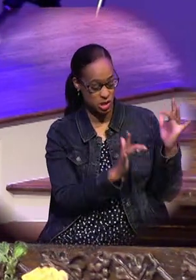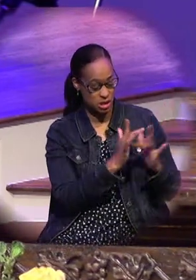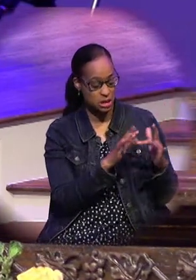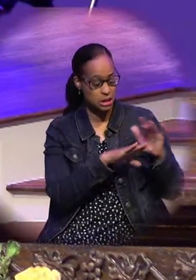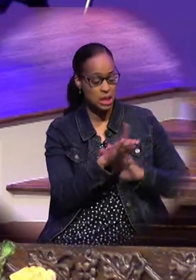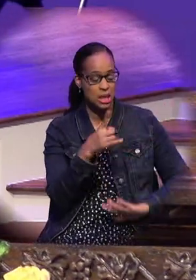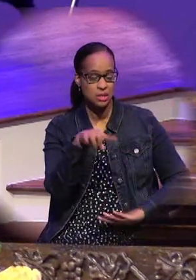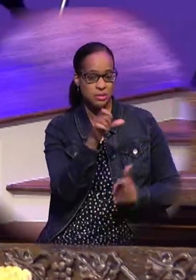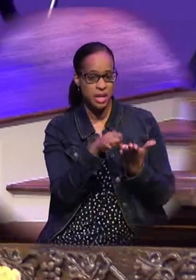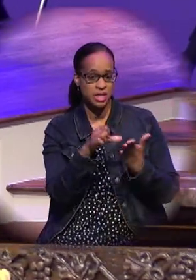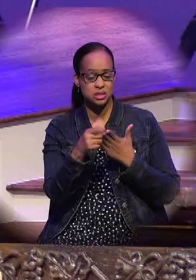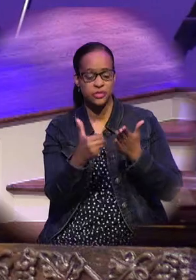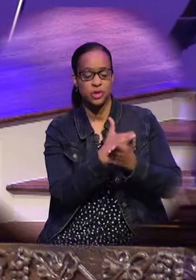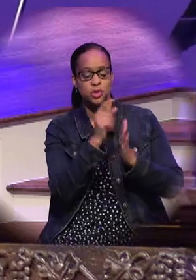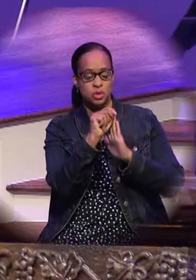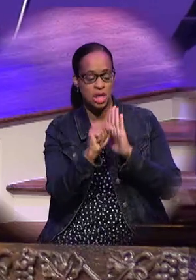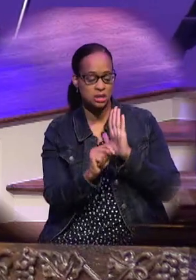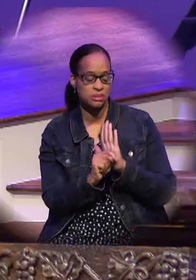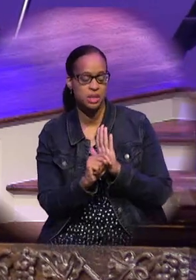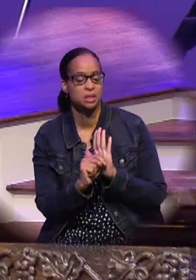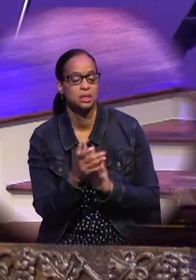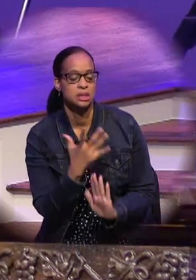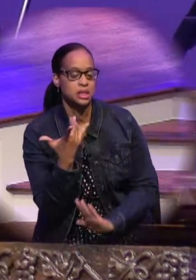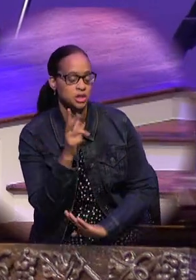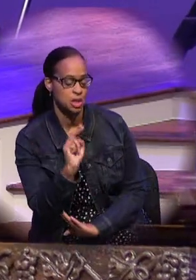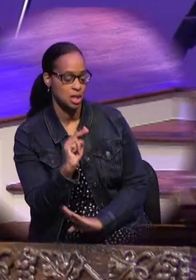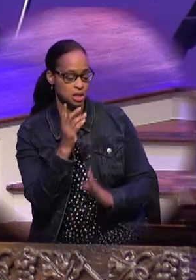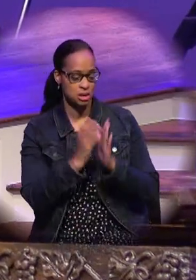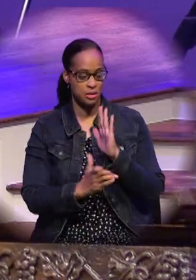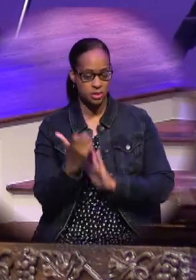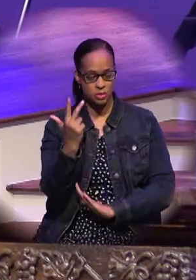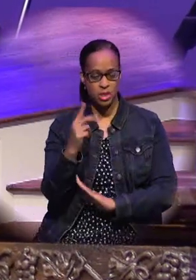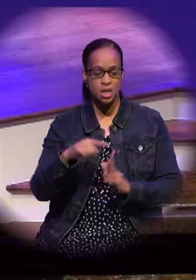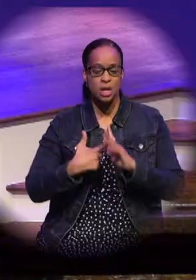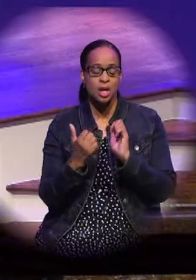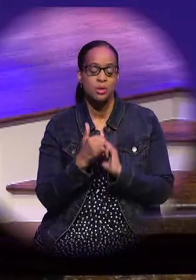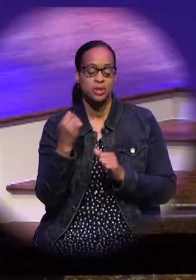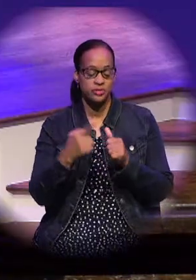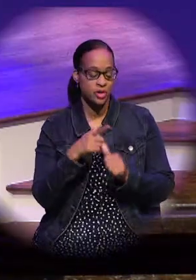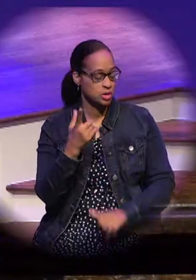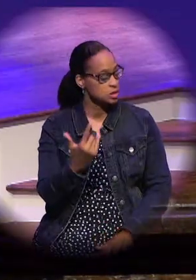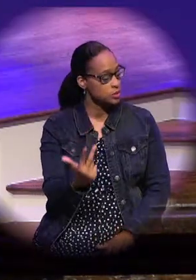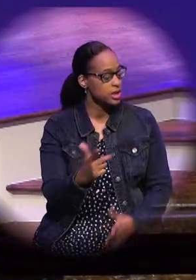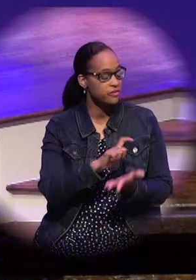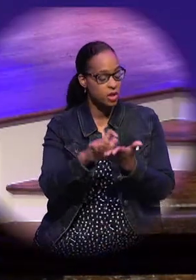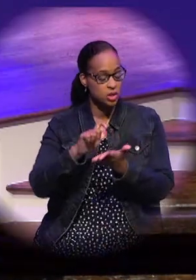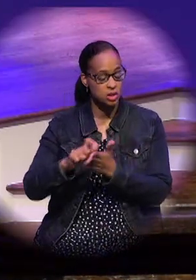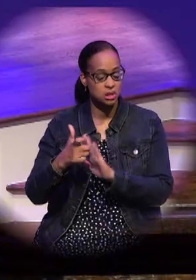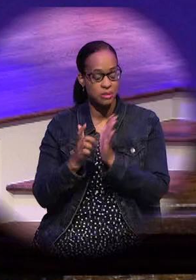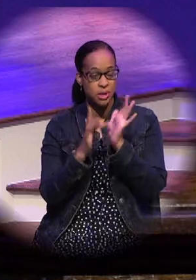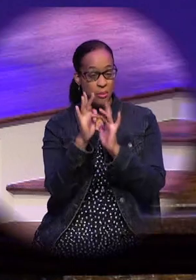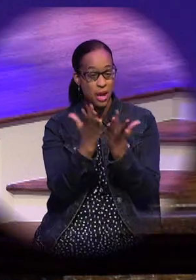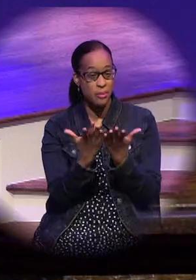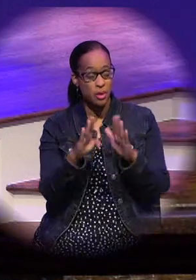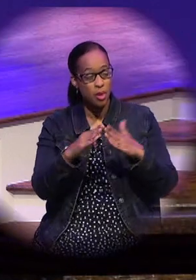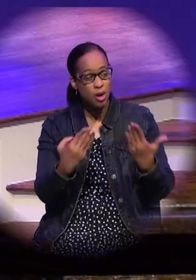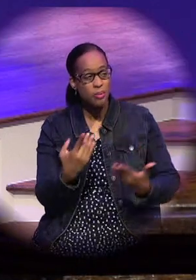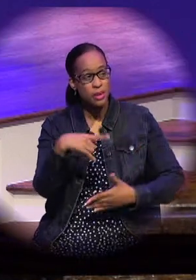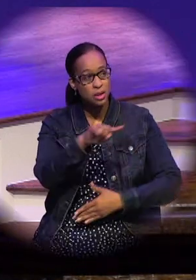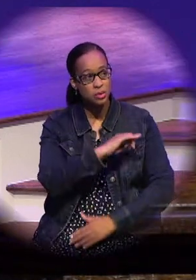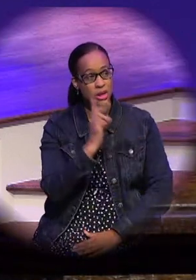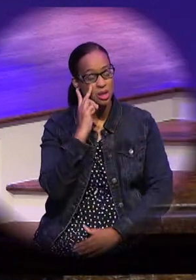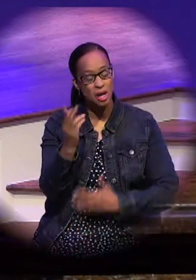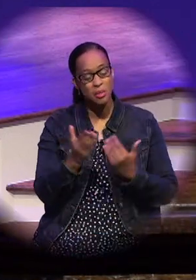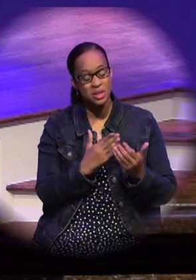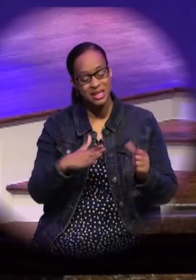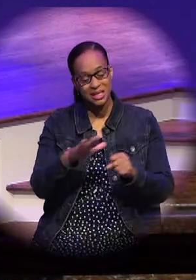the pages of the New Testament than John chapter 3. We're going to start with just the first three verses, but keep your Bible open. We'll be looking at almost